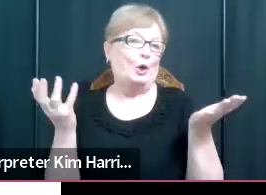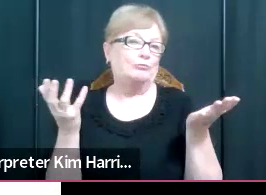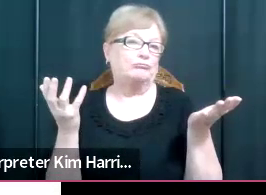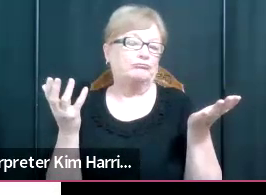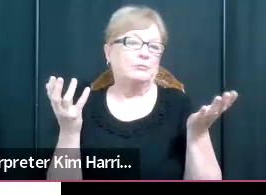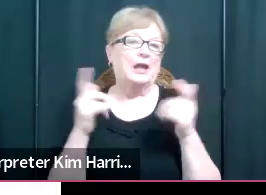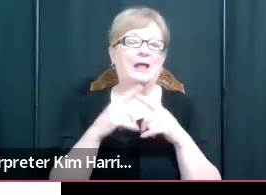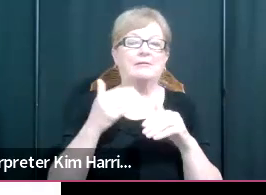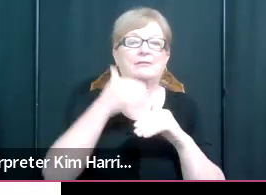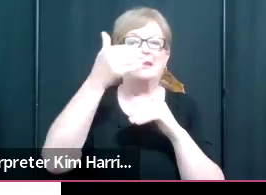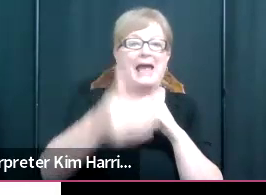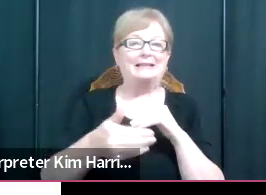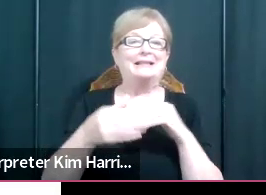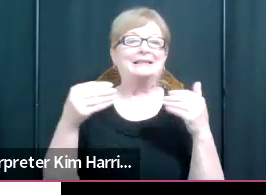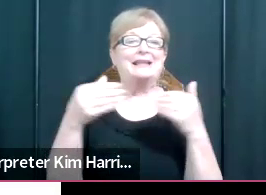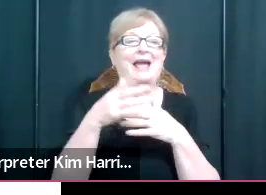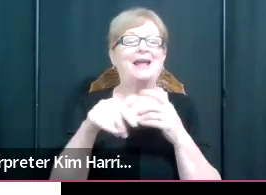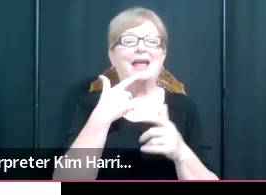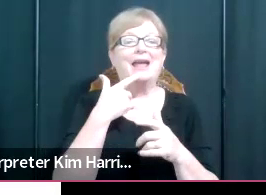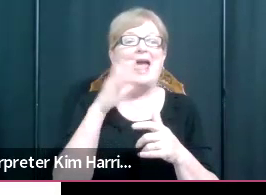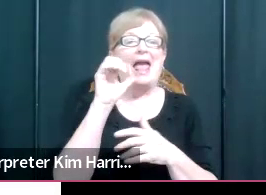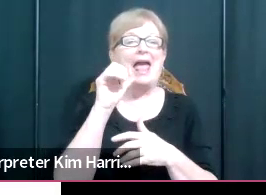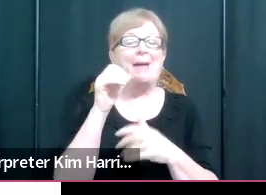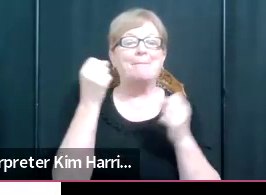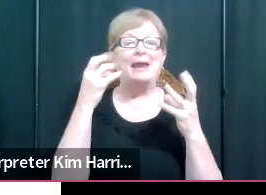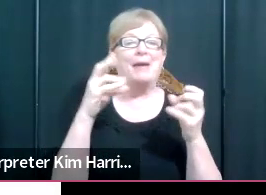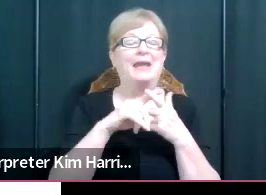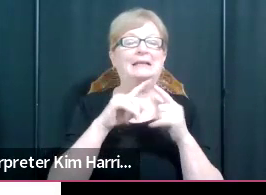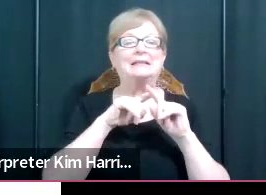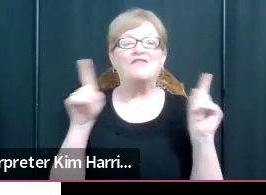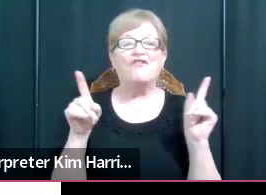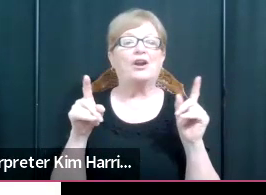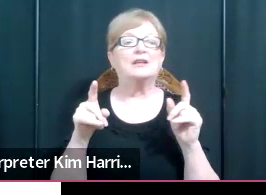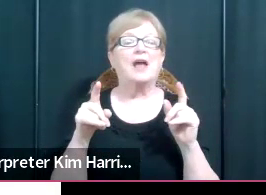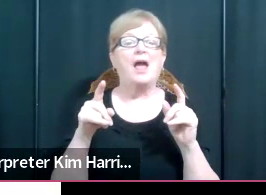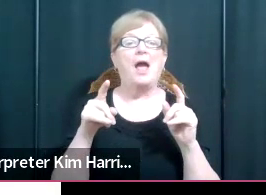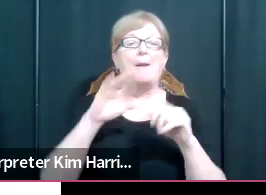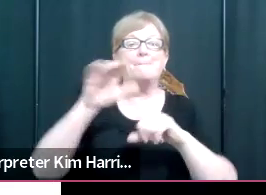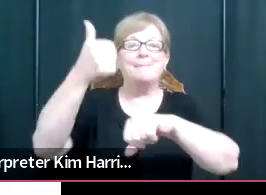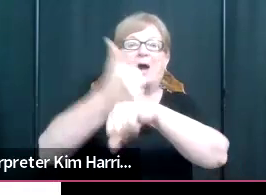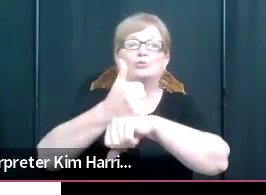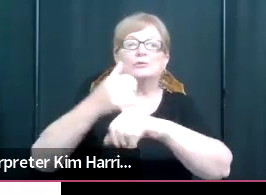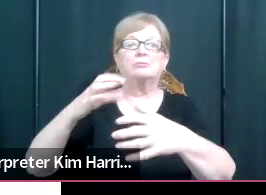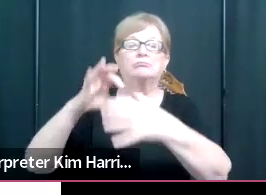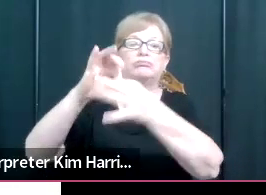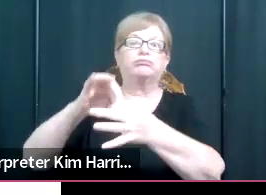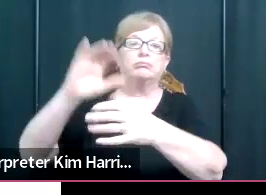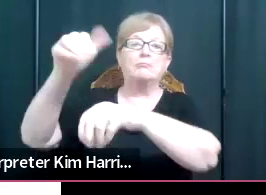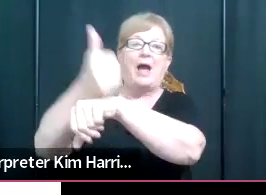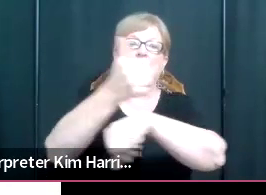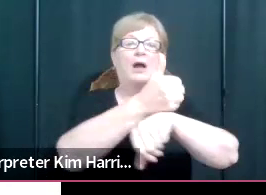slide after that has a number of our different mounts that are available for